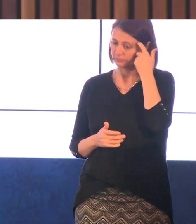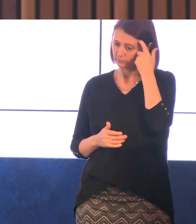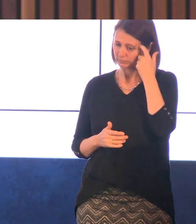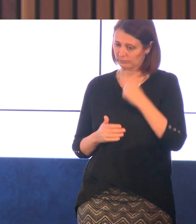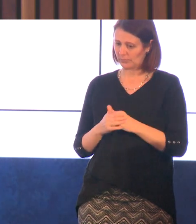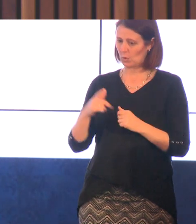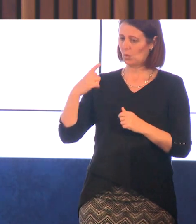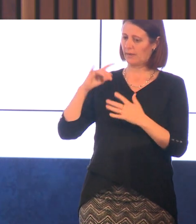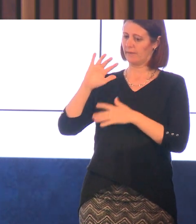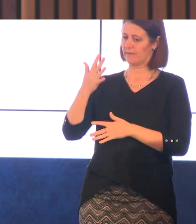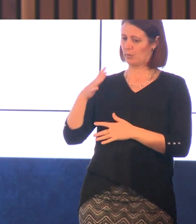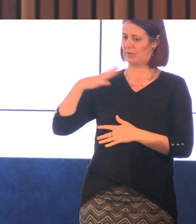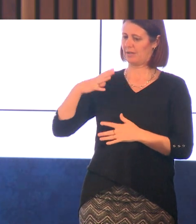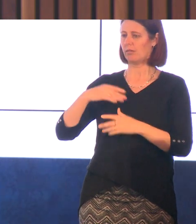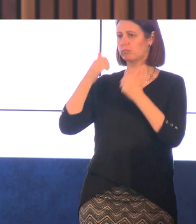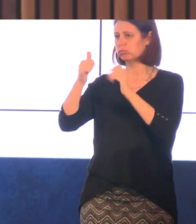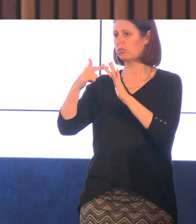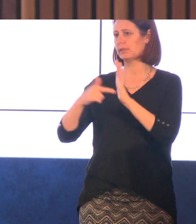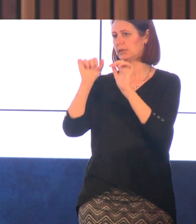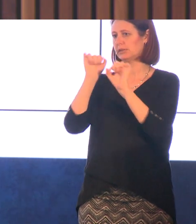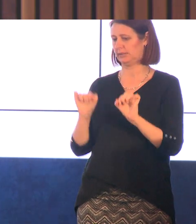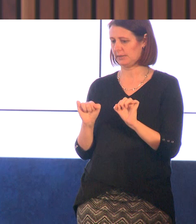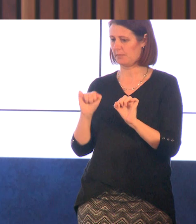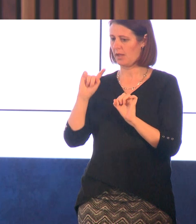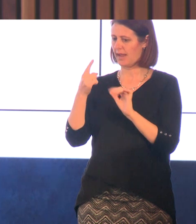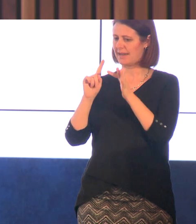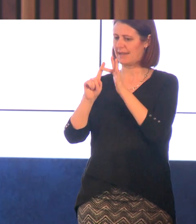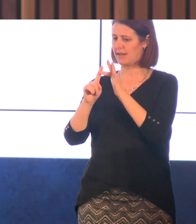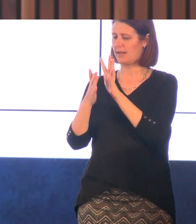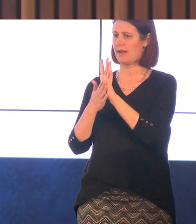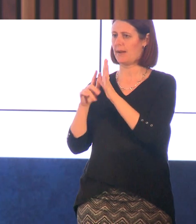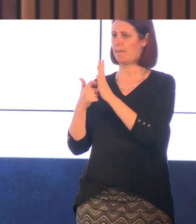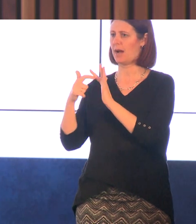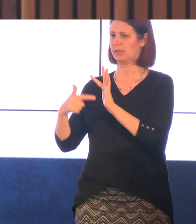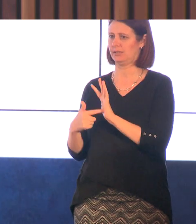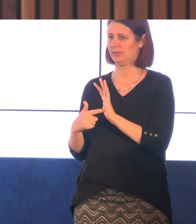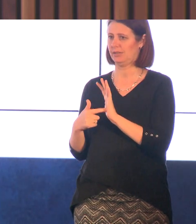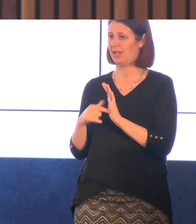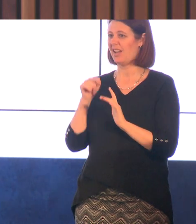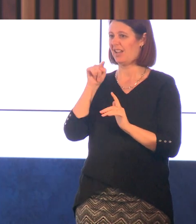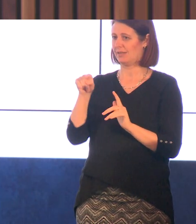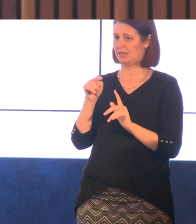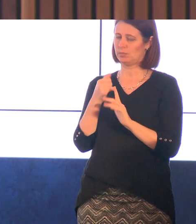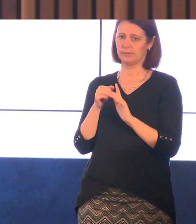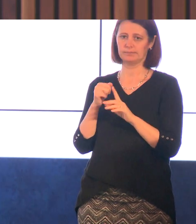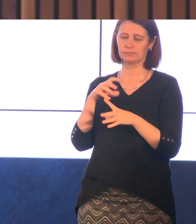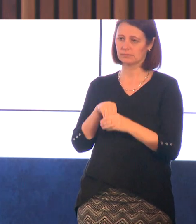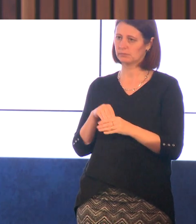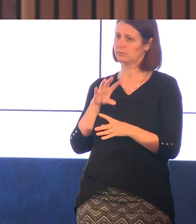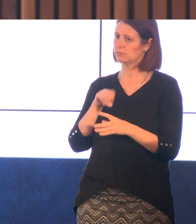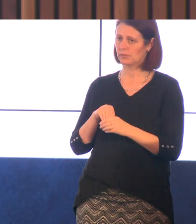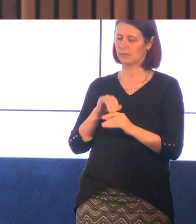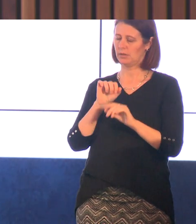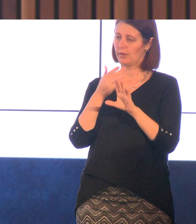effective agency IT system and e-market. This has been a problem that has bedeviled the NDIS since the